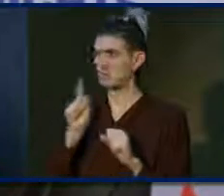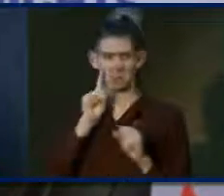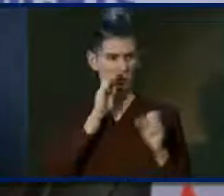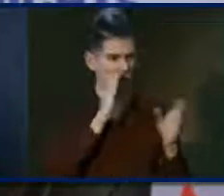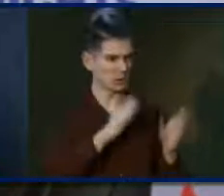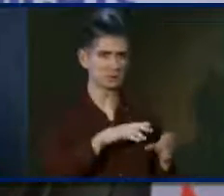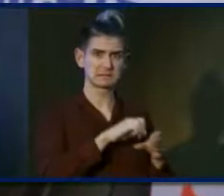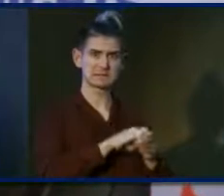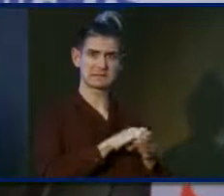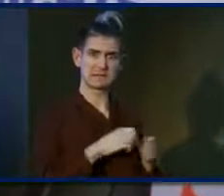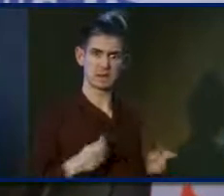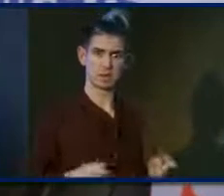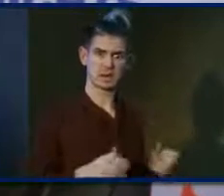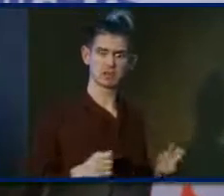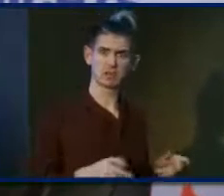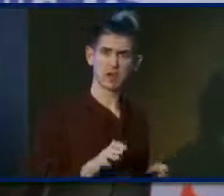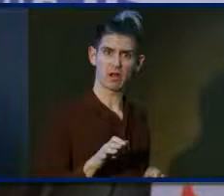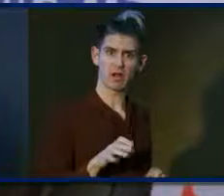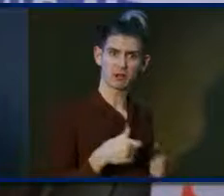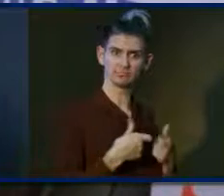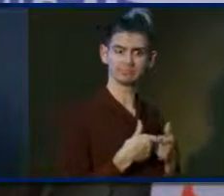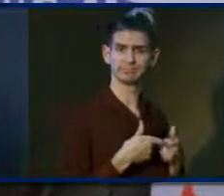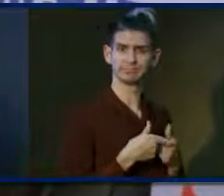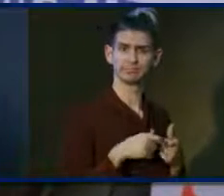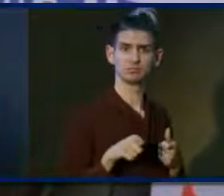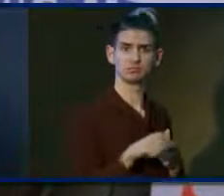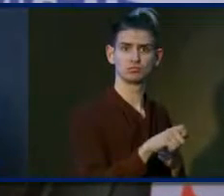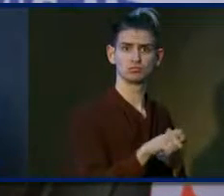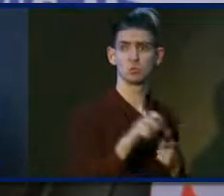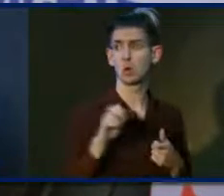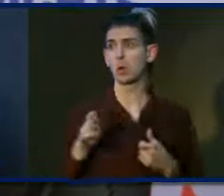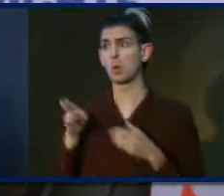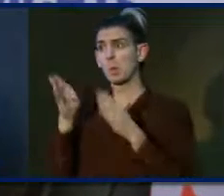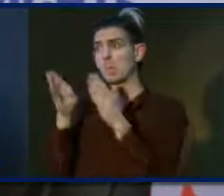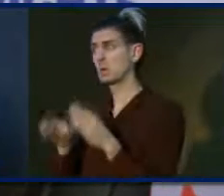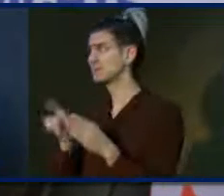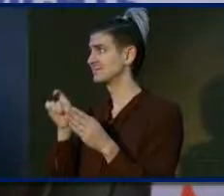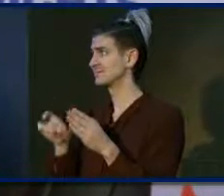with one step being a huge barrier.